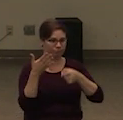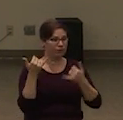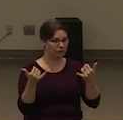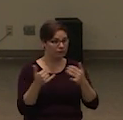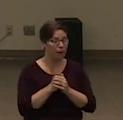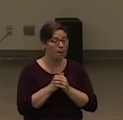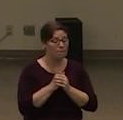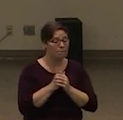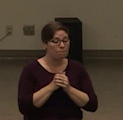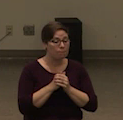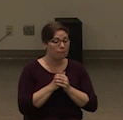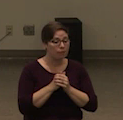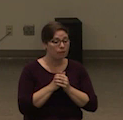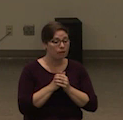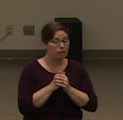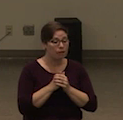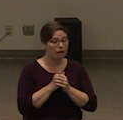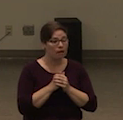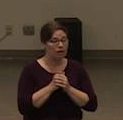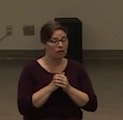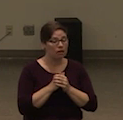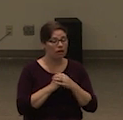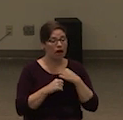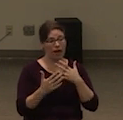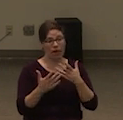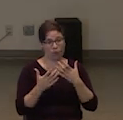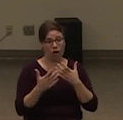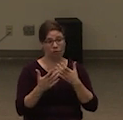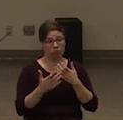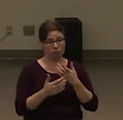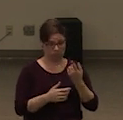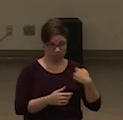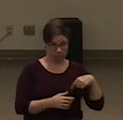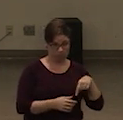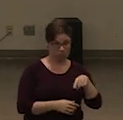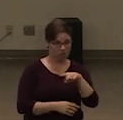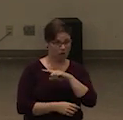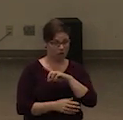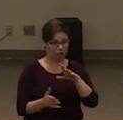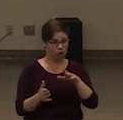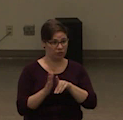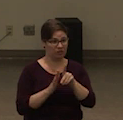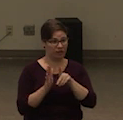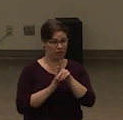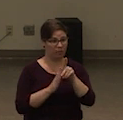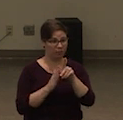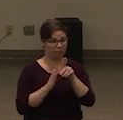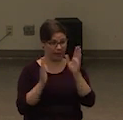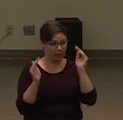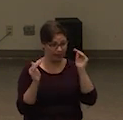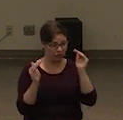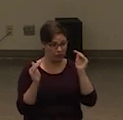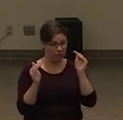morning. That I want us to develop shared expectations. While we may only share this space for